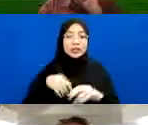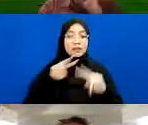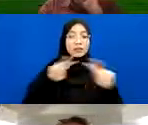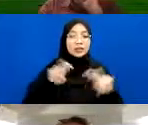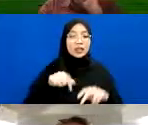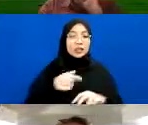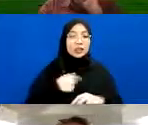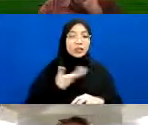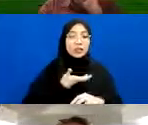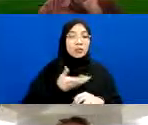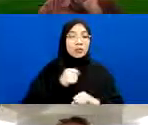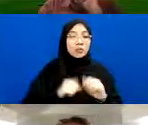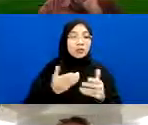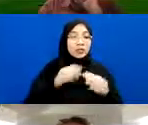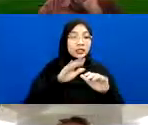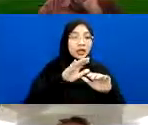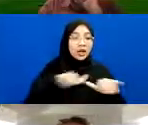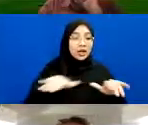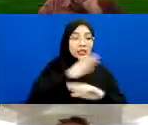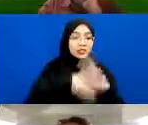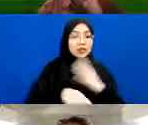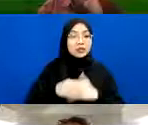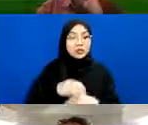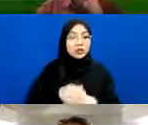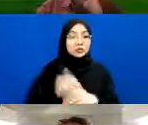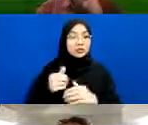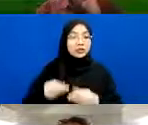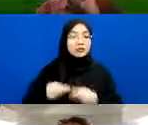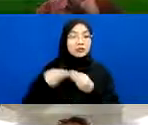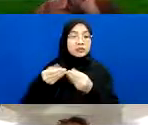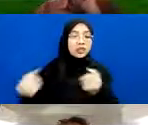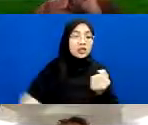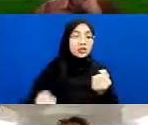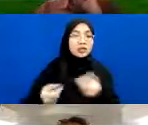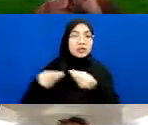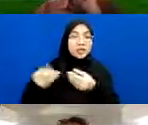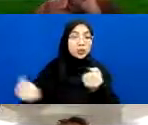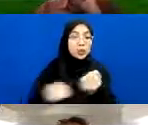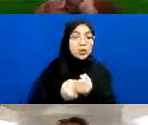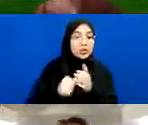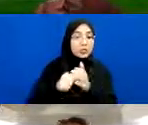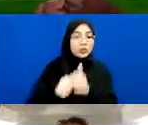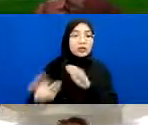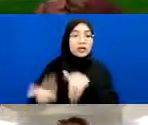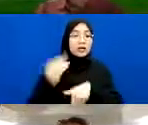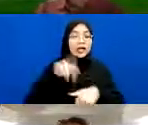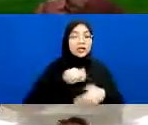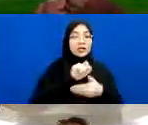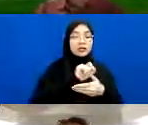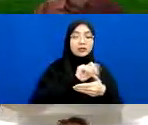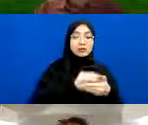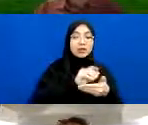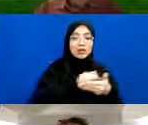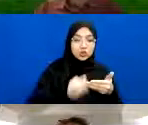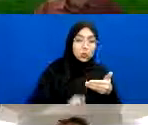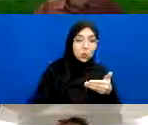for in-person learning as the world starts to open up and restrictions ease as we prepare to